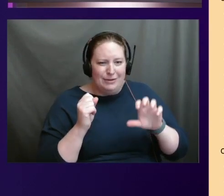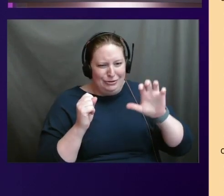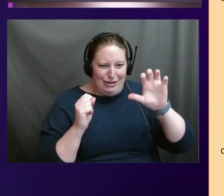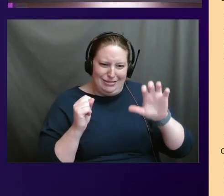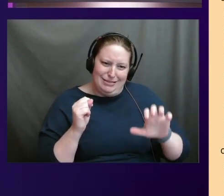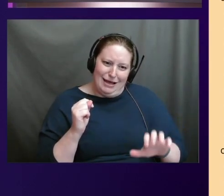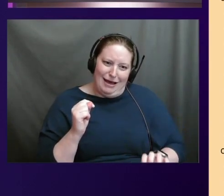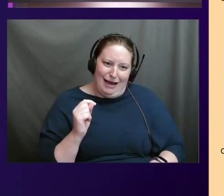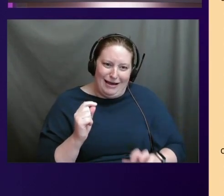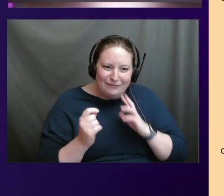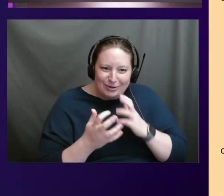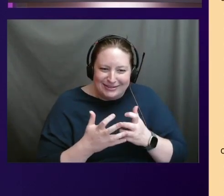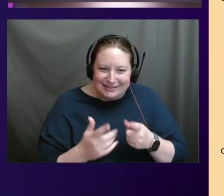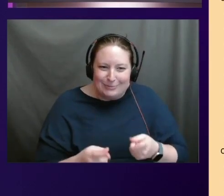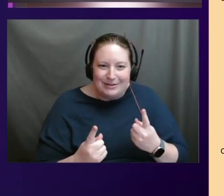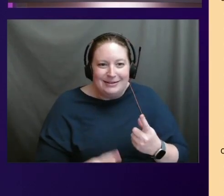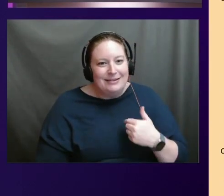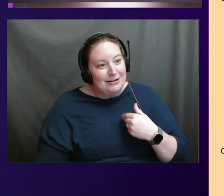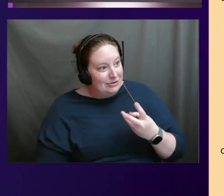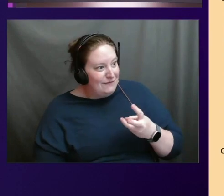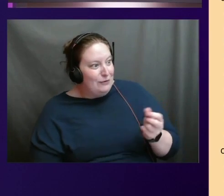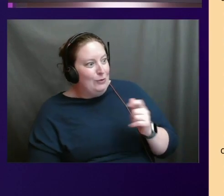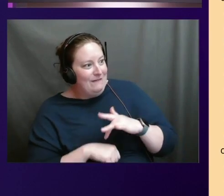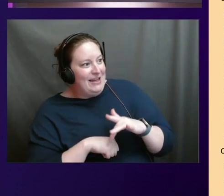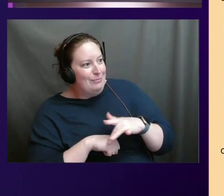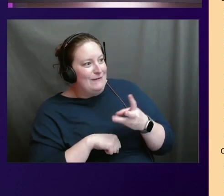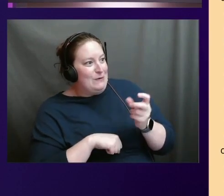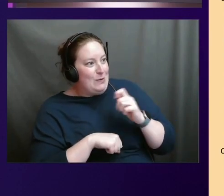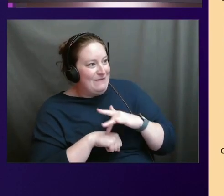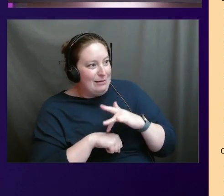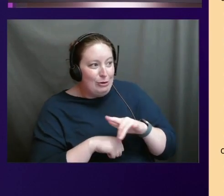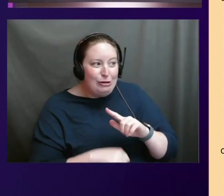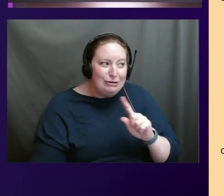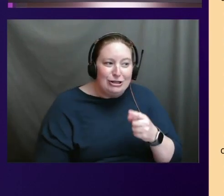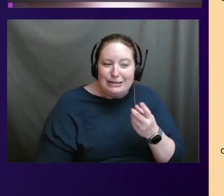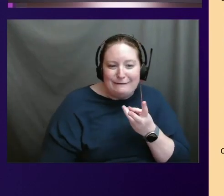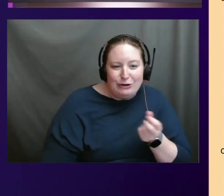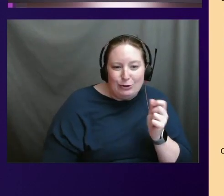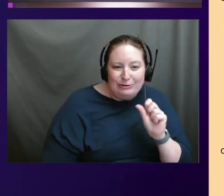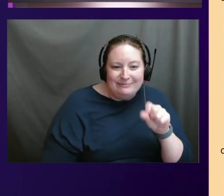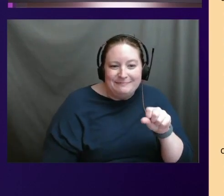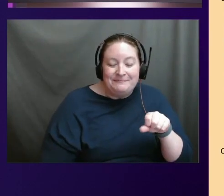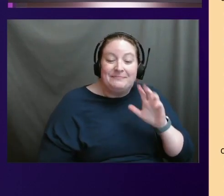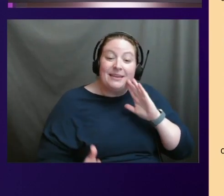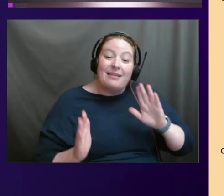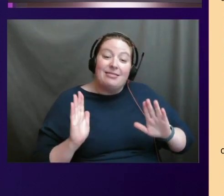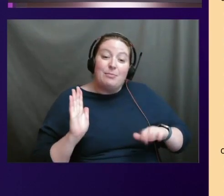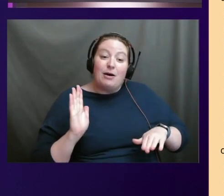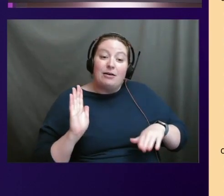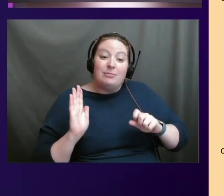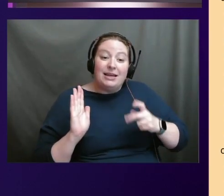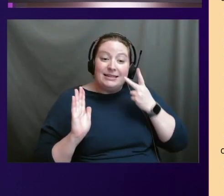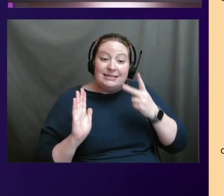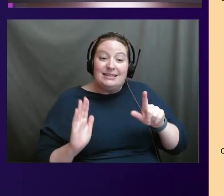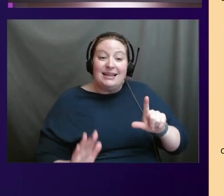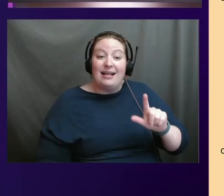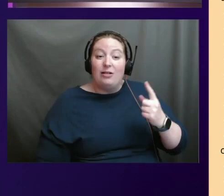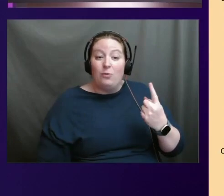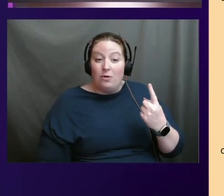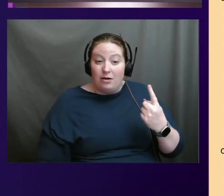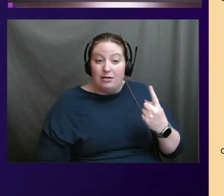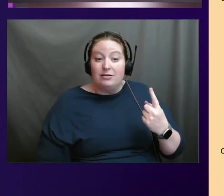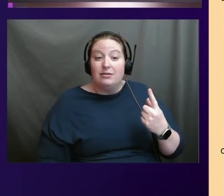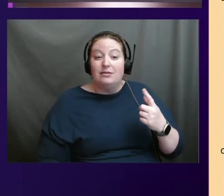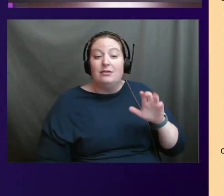a few of them. There's a few constructs there. Just a couple. Down at the bottom here, you can see the L1 constructs and